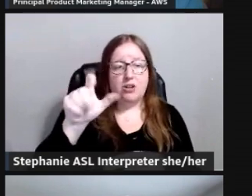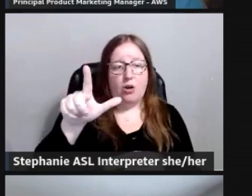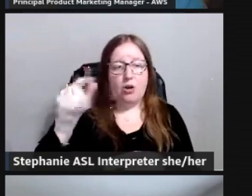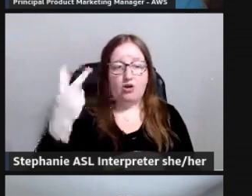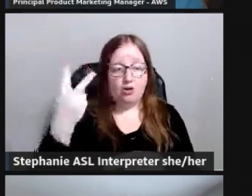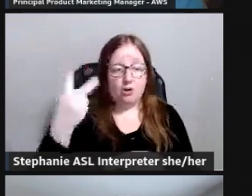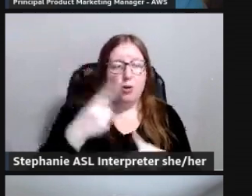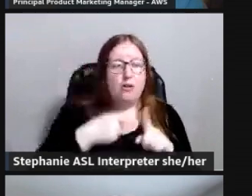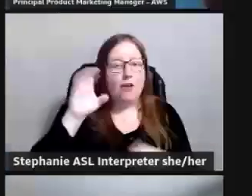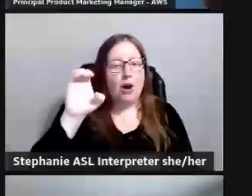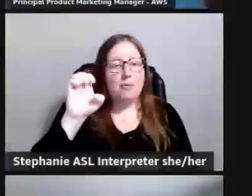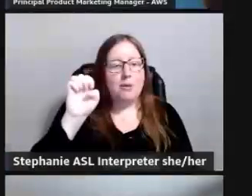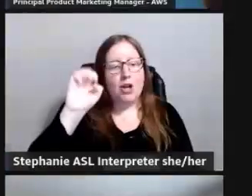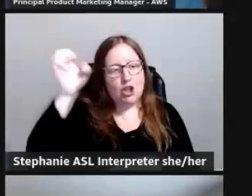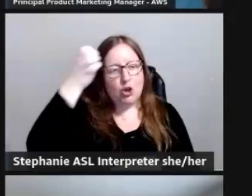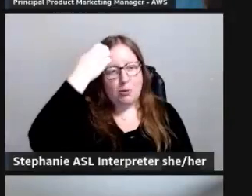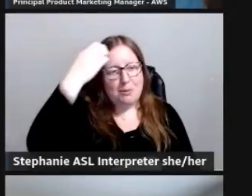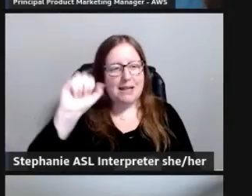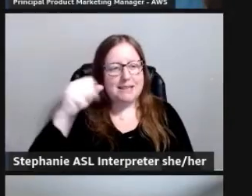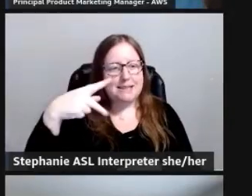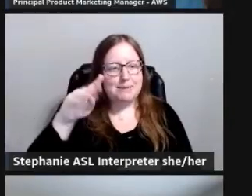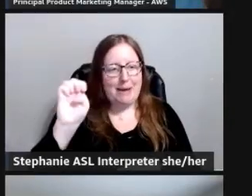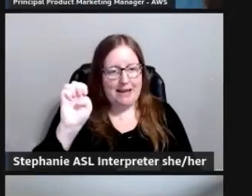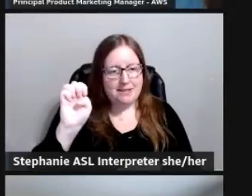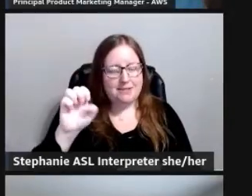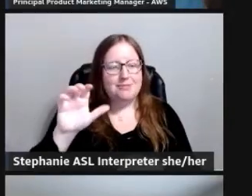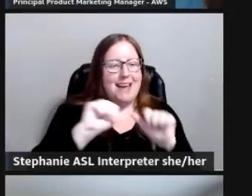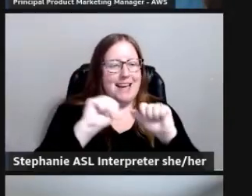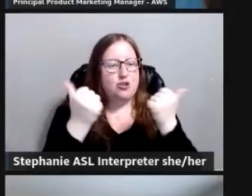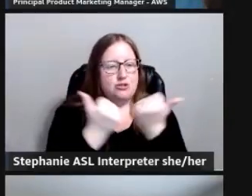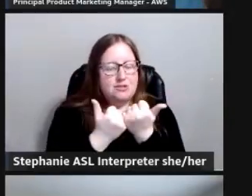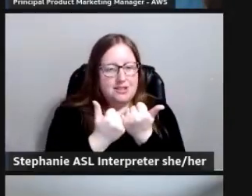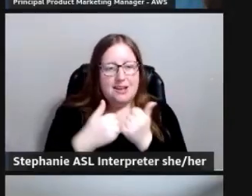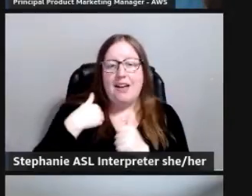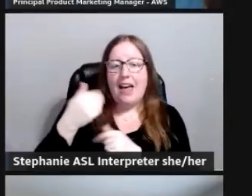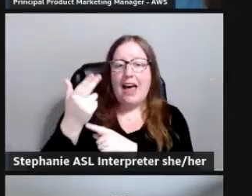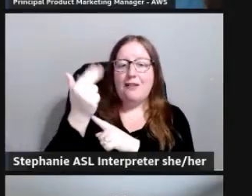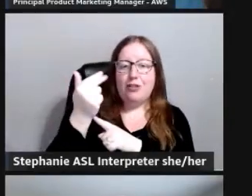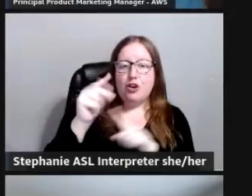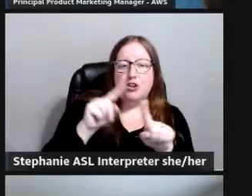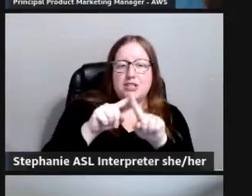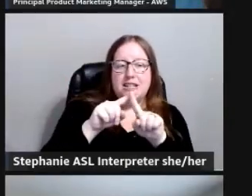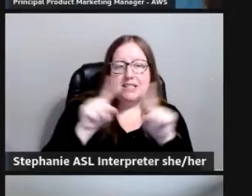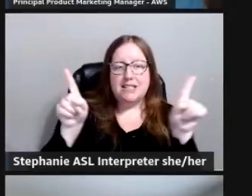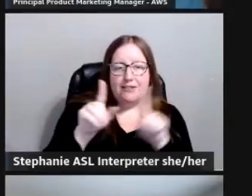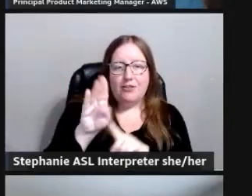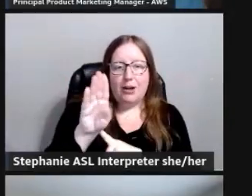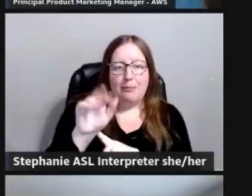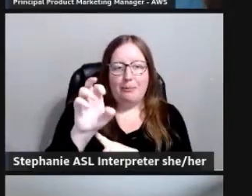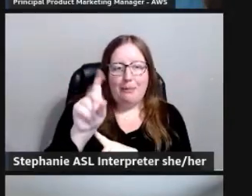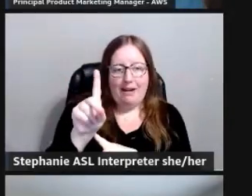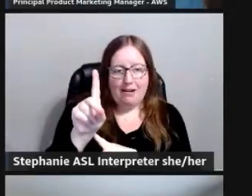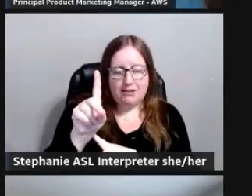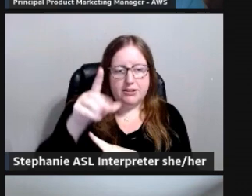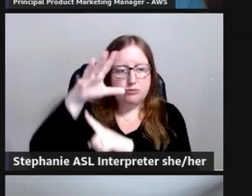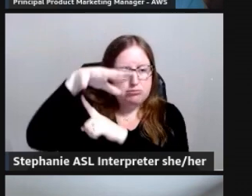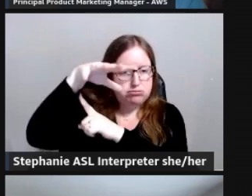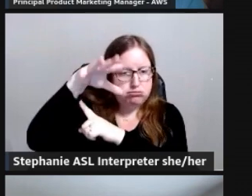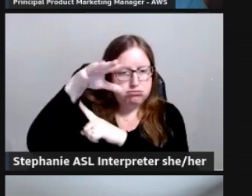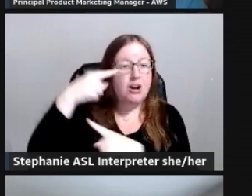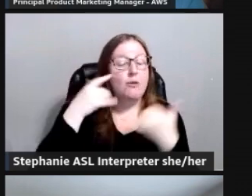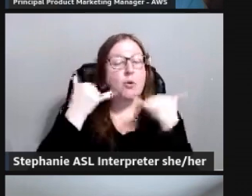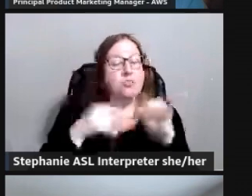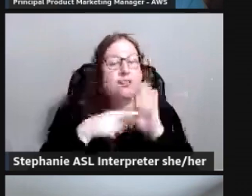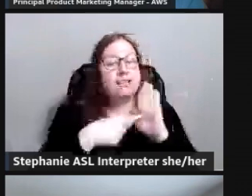the European Space Agency. And this particular satellite has 13 different bands. And for today's example, we're